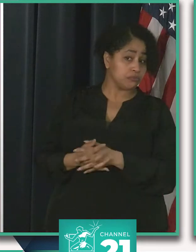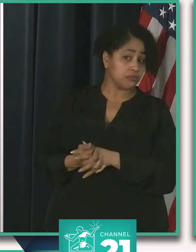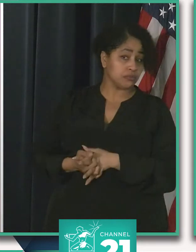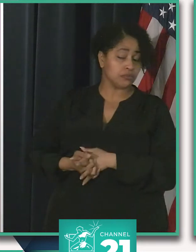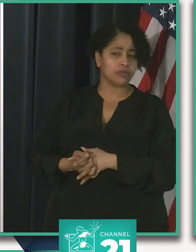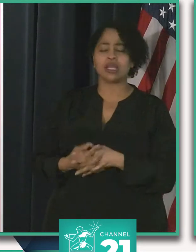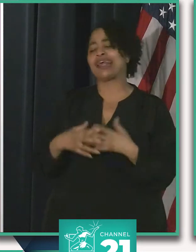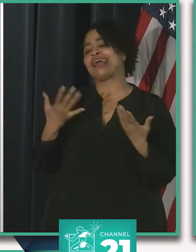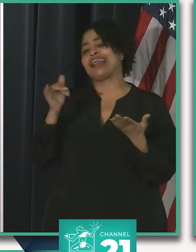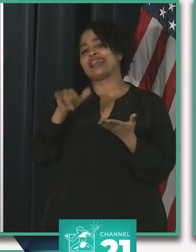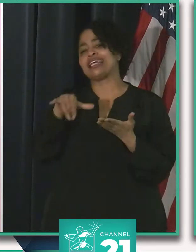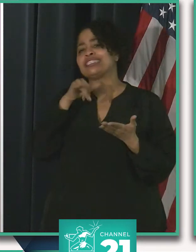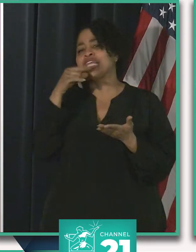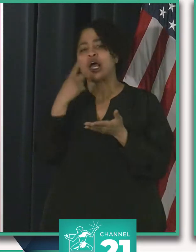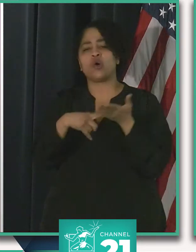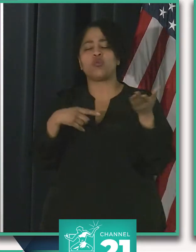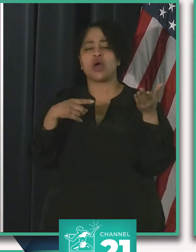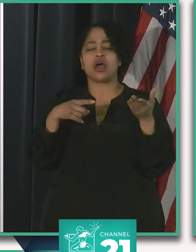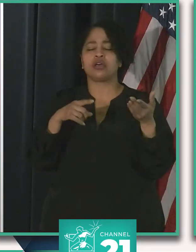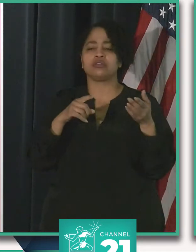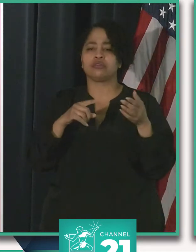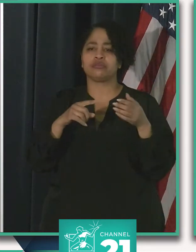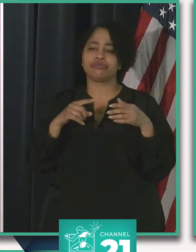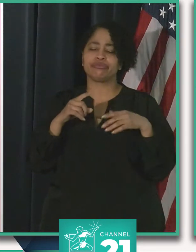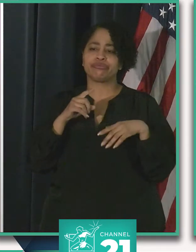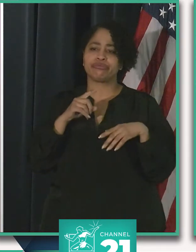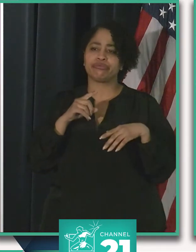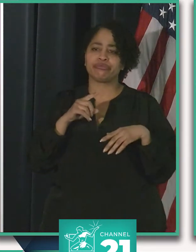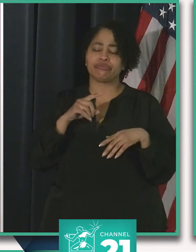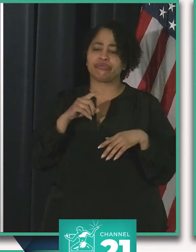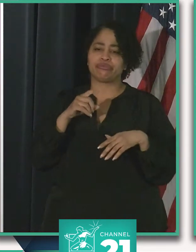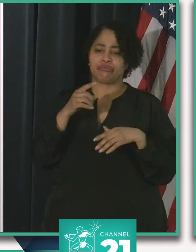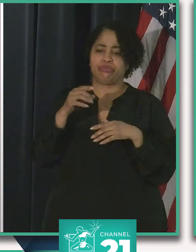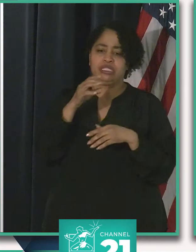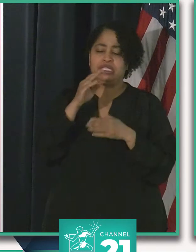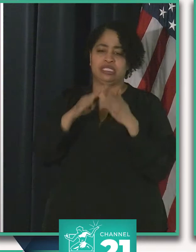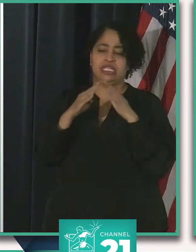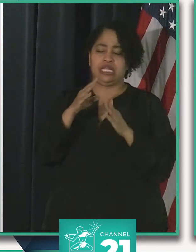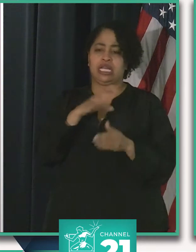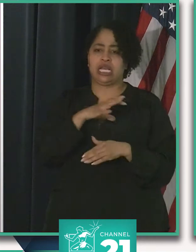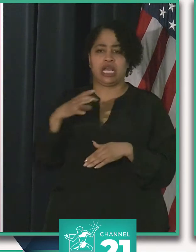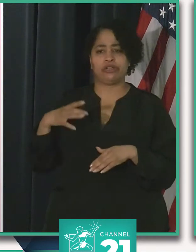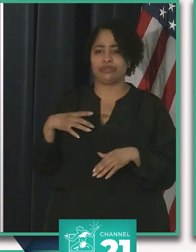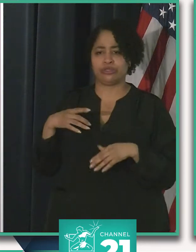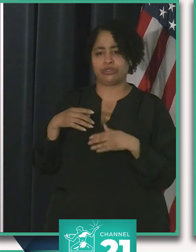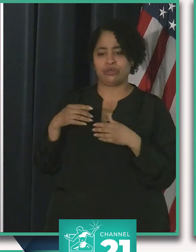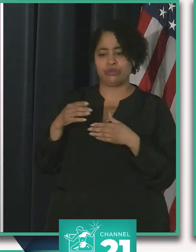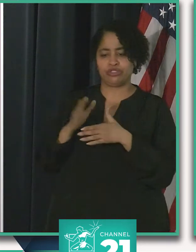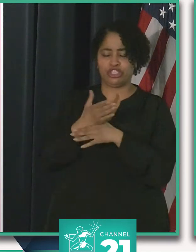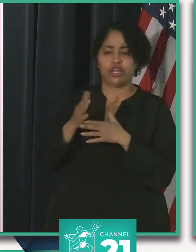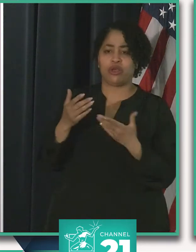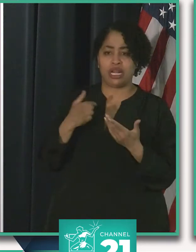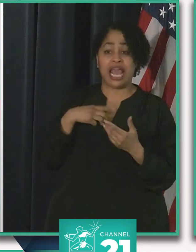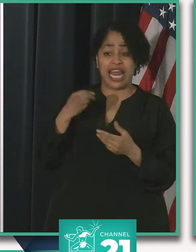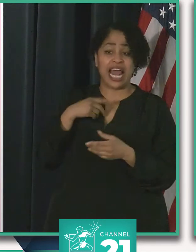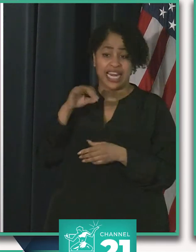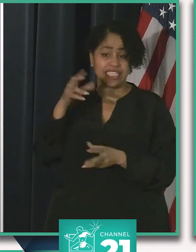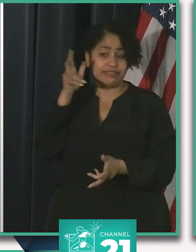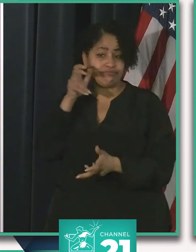Well, that's not what was portrayed by the city council and Scott Benson. And I heard the